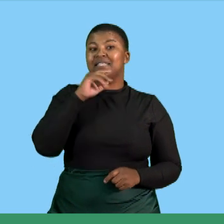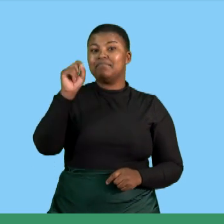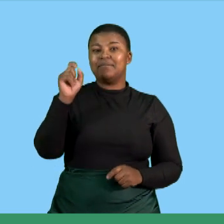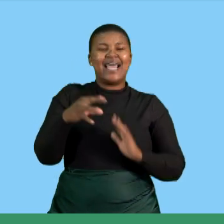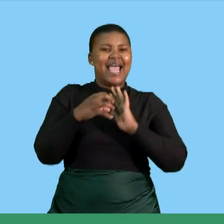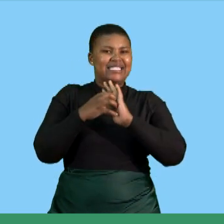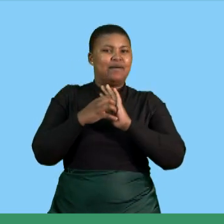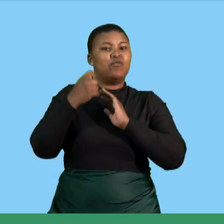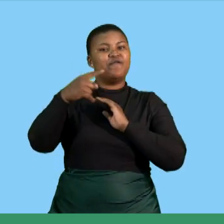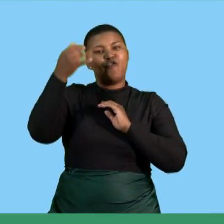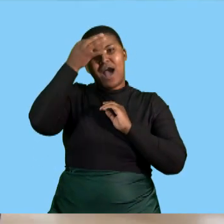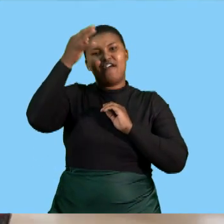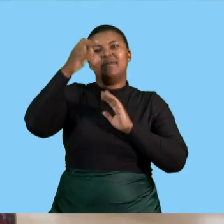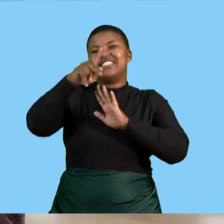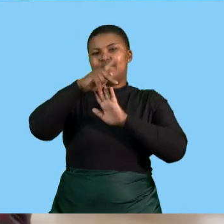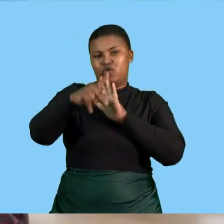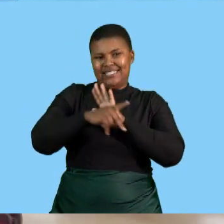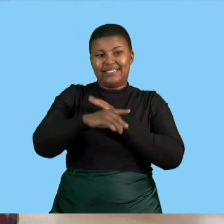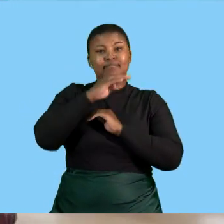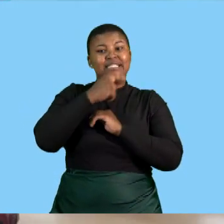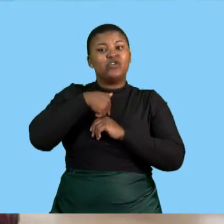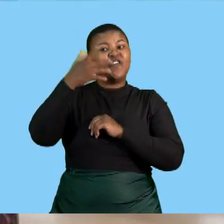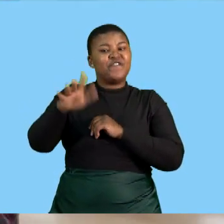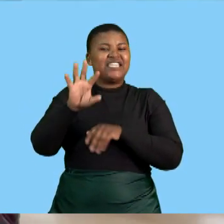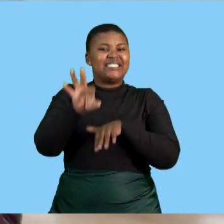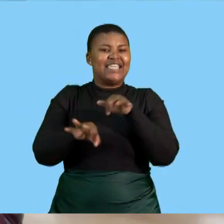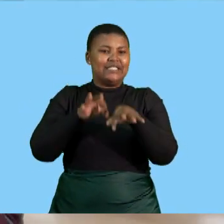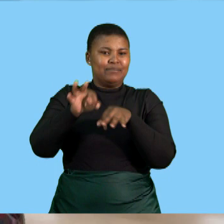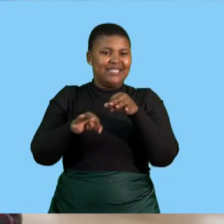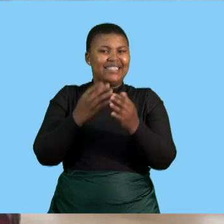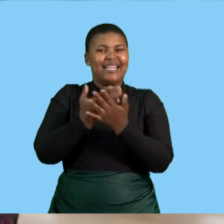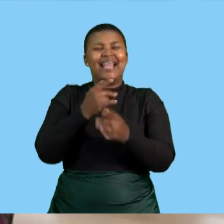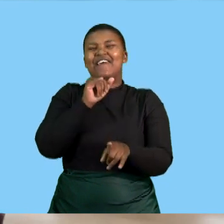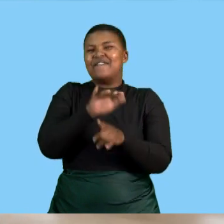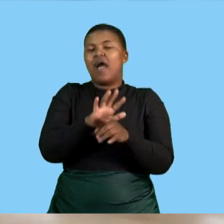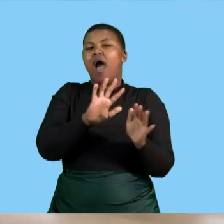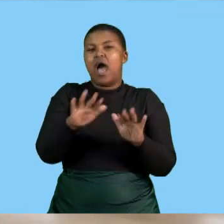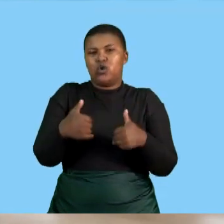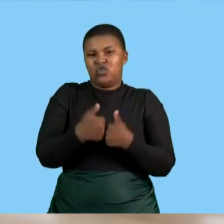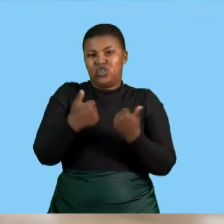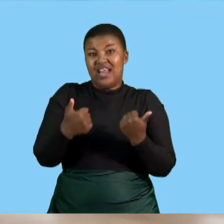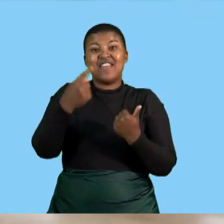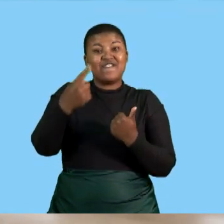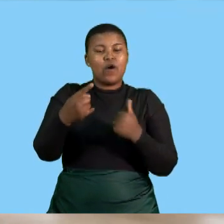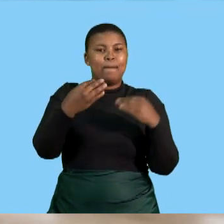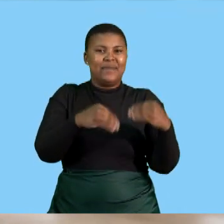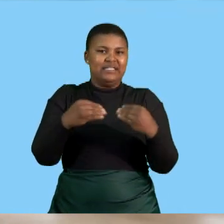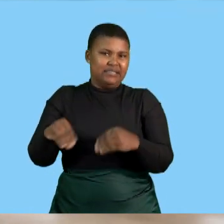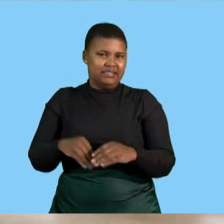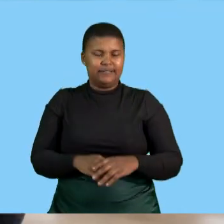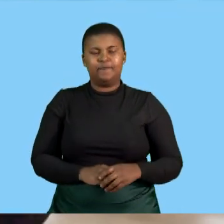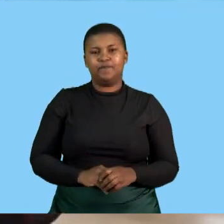of governmental policy, and we have explained how it can pose a challenge to the